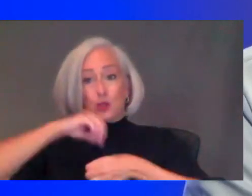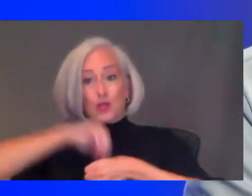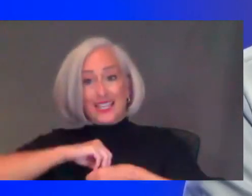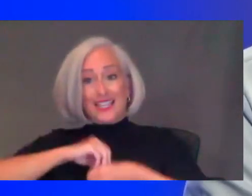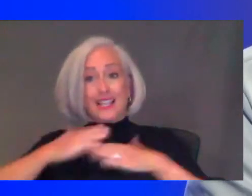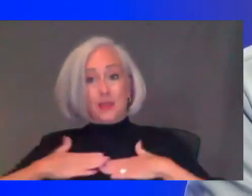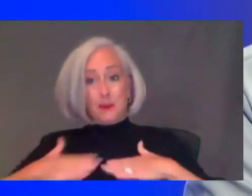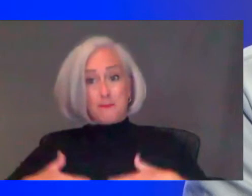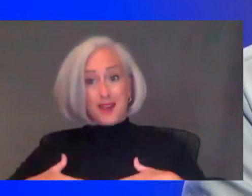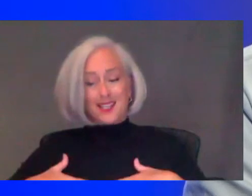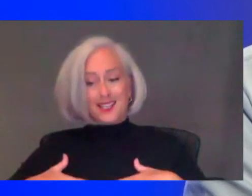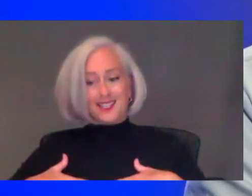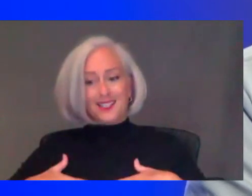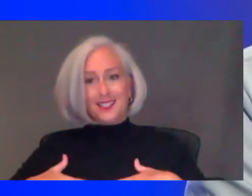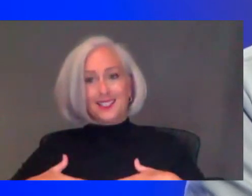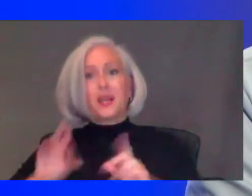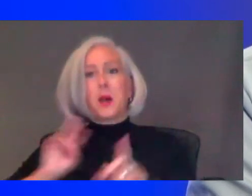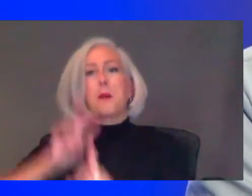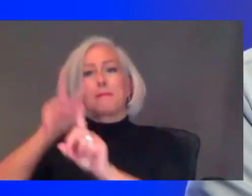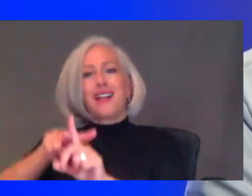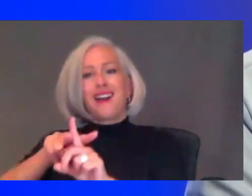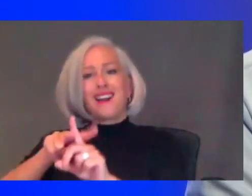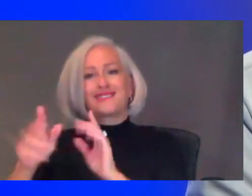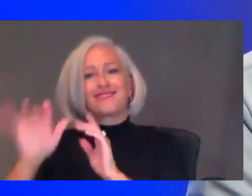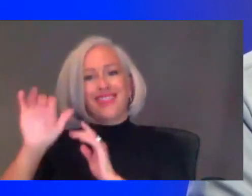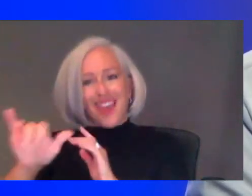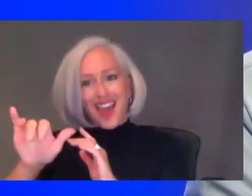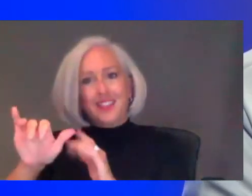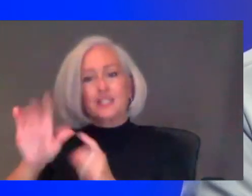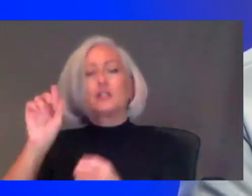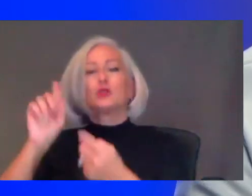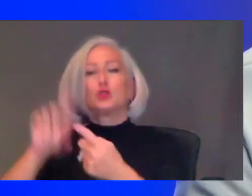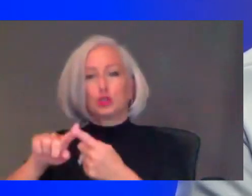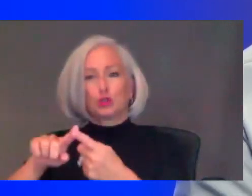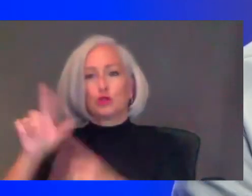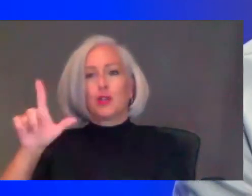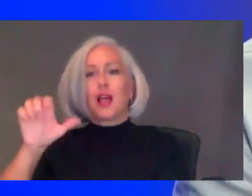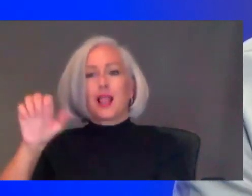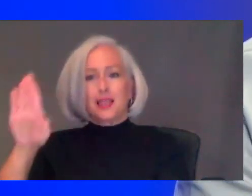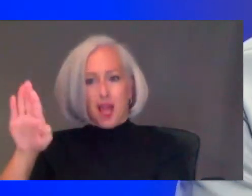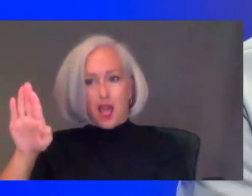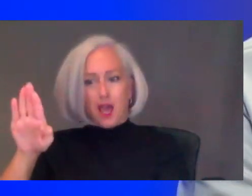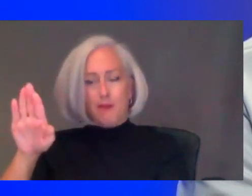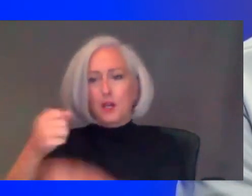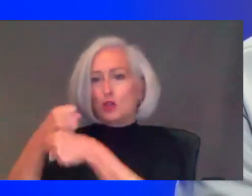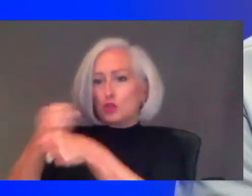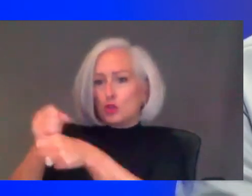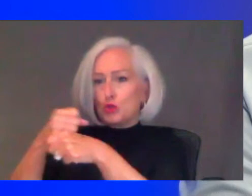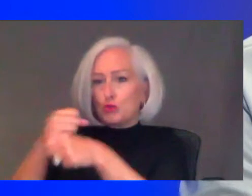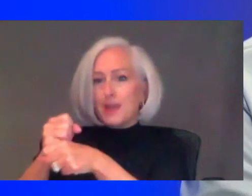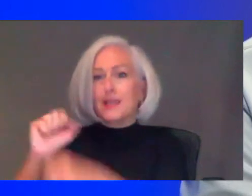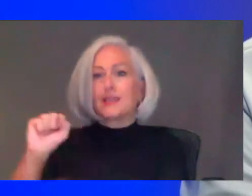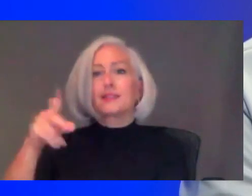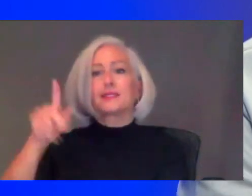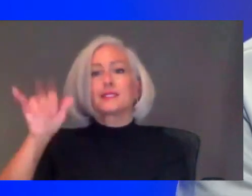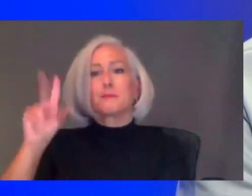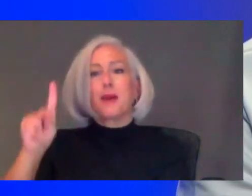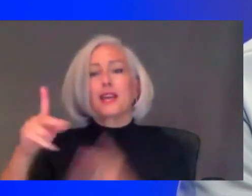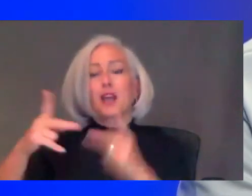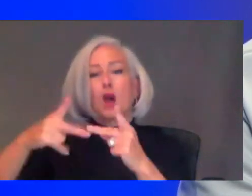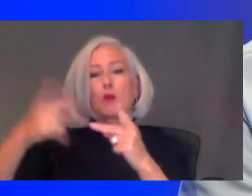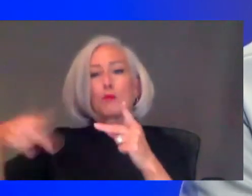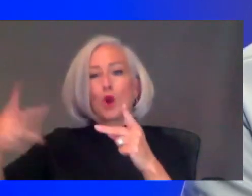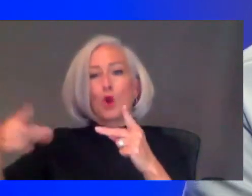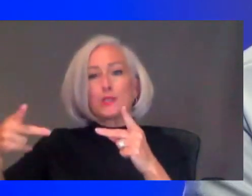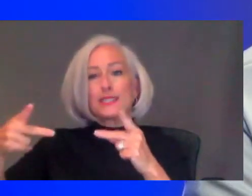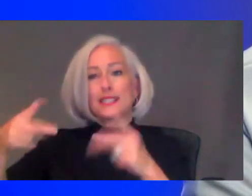that virus inside your body, inside your cells. And so the difference between the monoclonal is it's very specific to